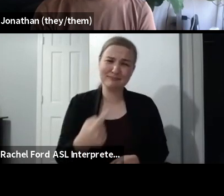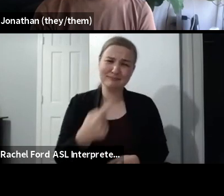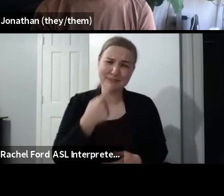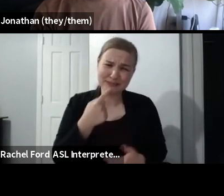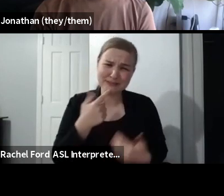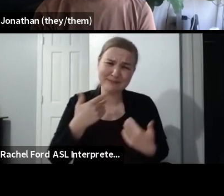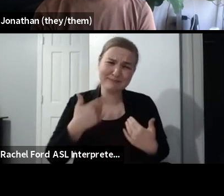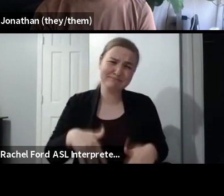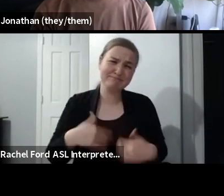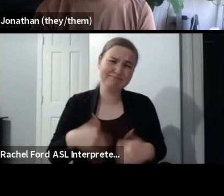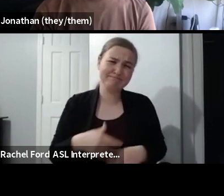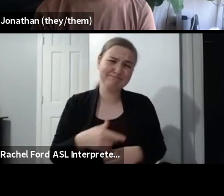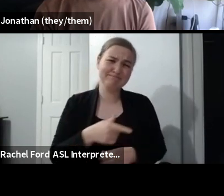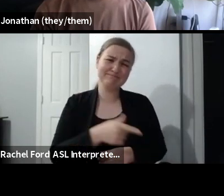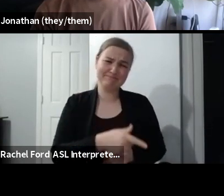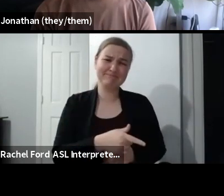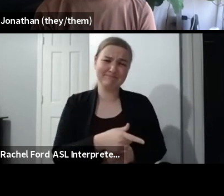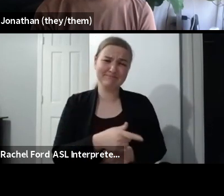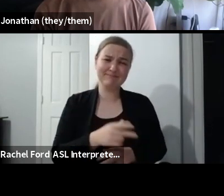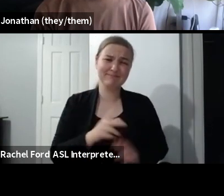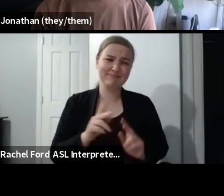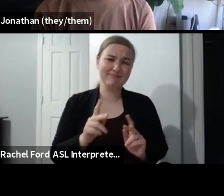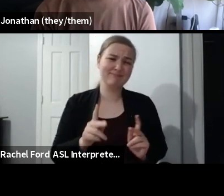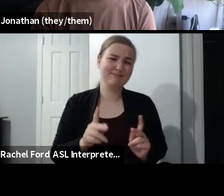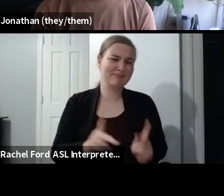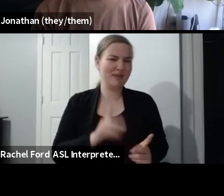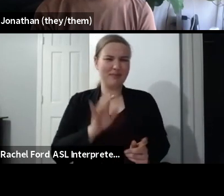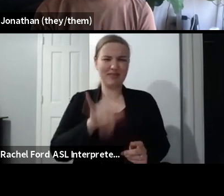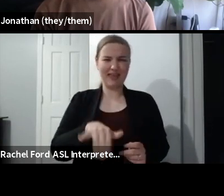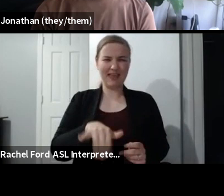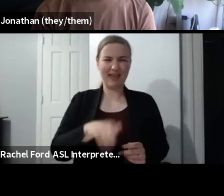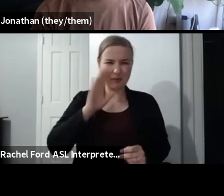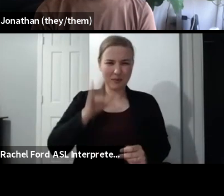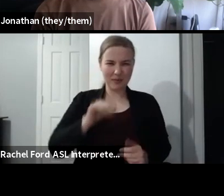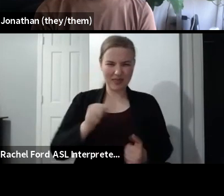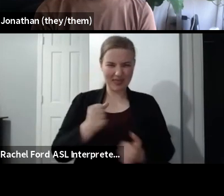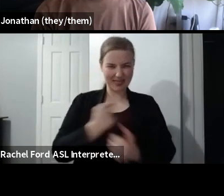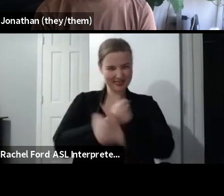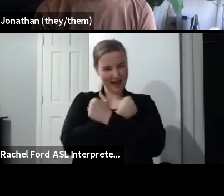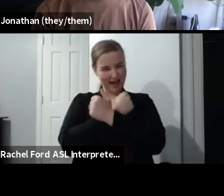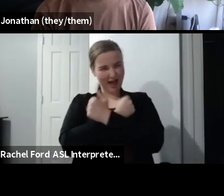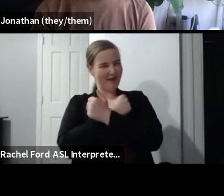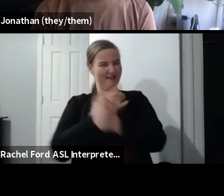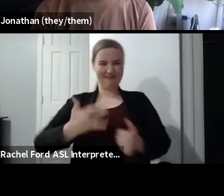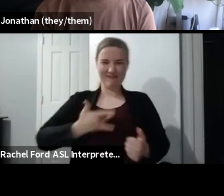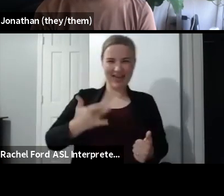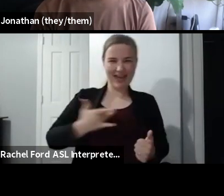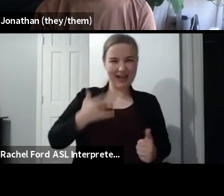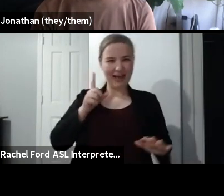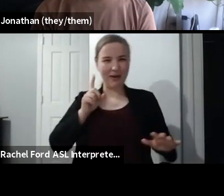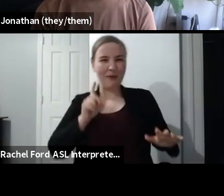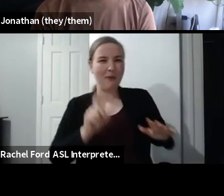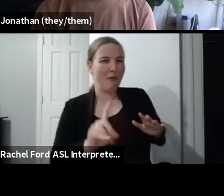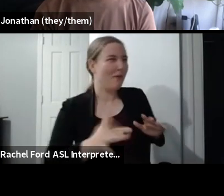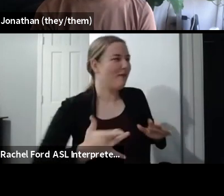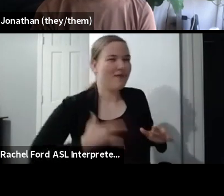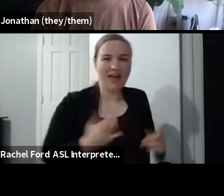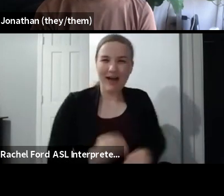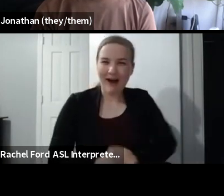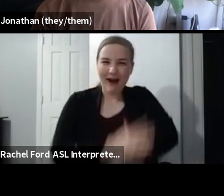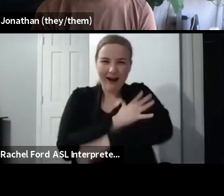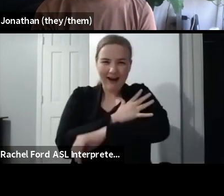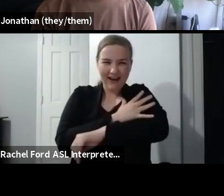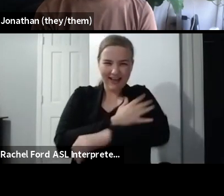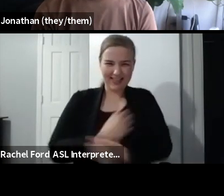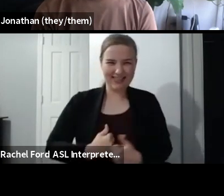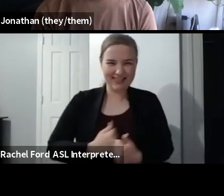why I think about it, is the love that is in the air, the friendliness, the openness which I